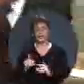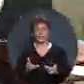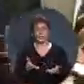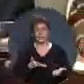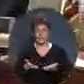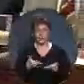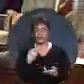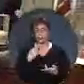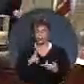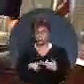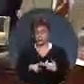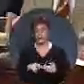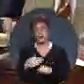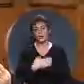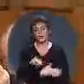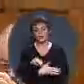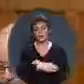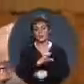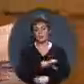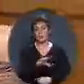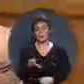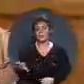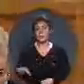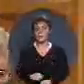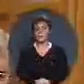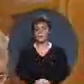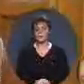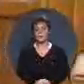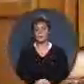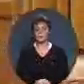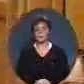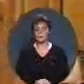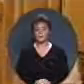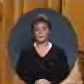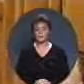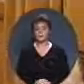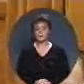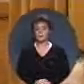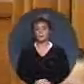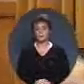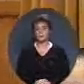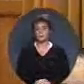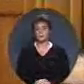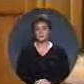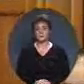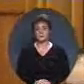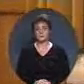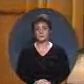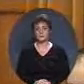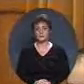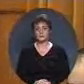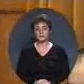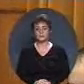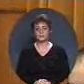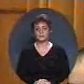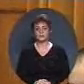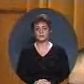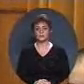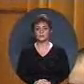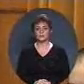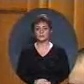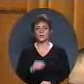The Honourable Member for St. John's East. Mr. Speaker, on Monday evening, another foreign fishing vessel was